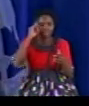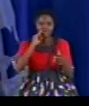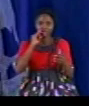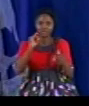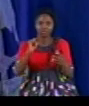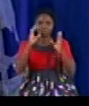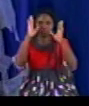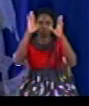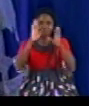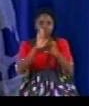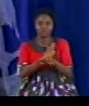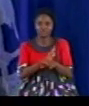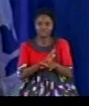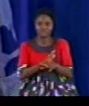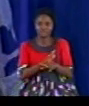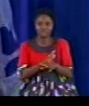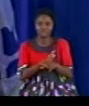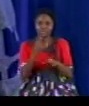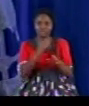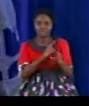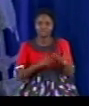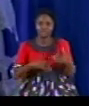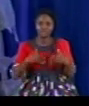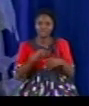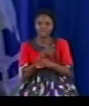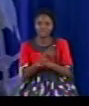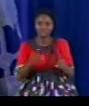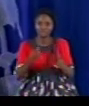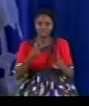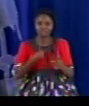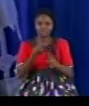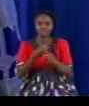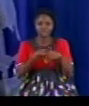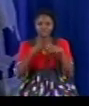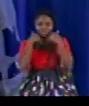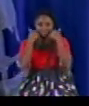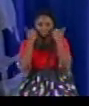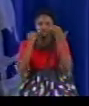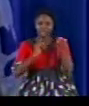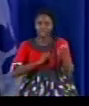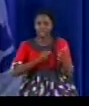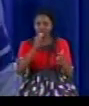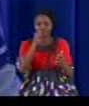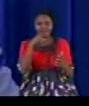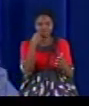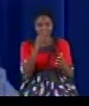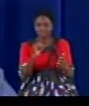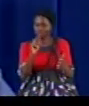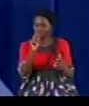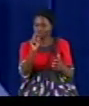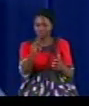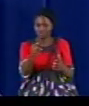Lord has delivered me from shame. I'm telling you,